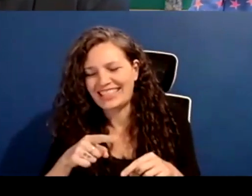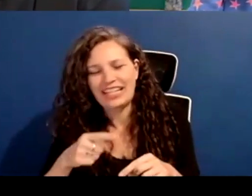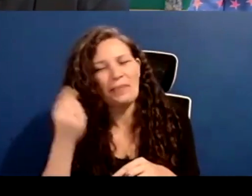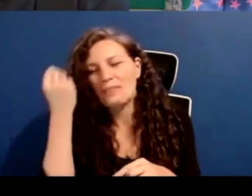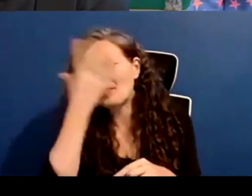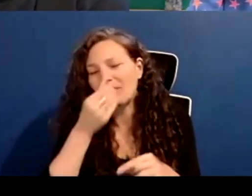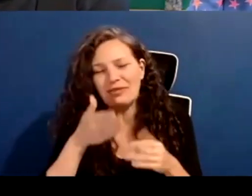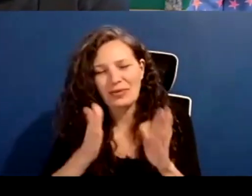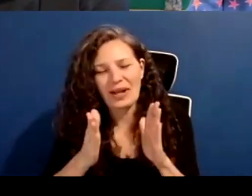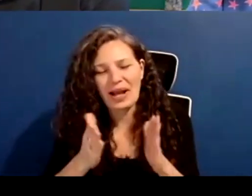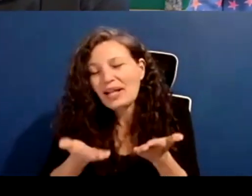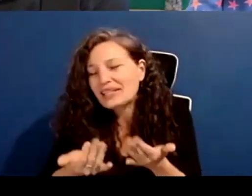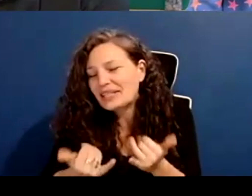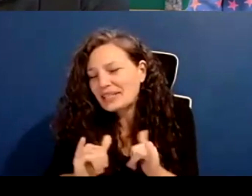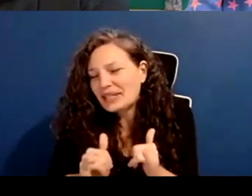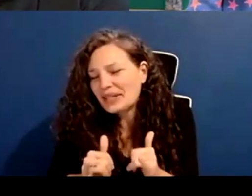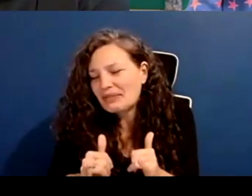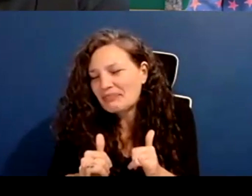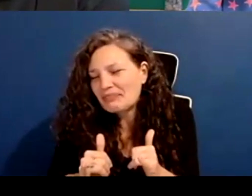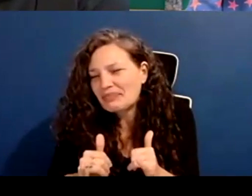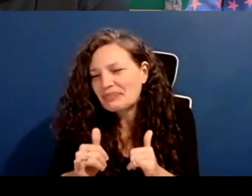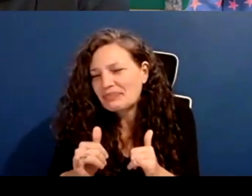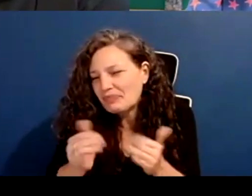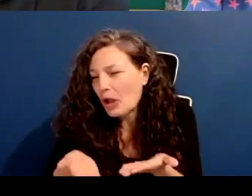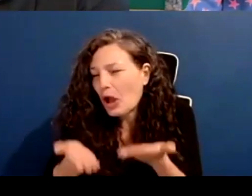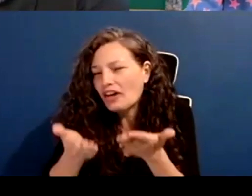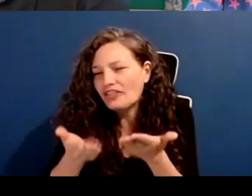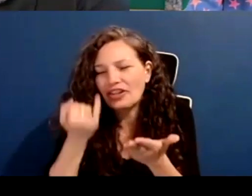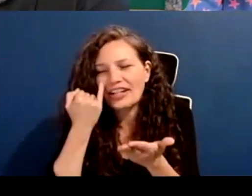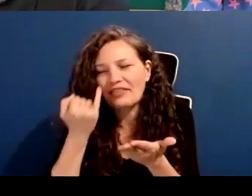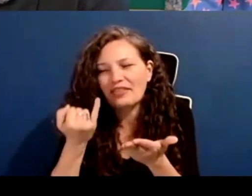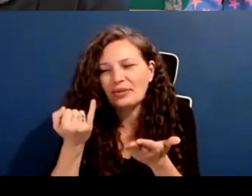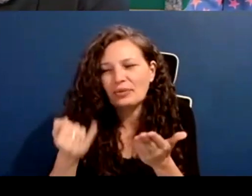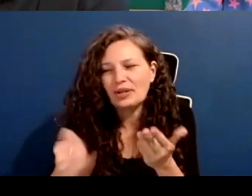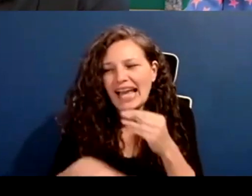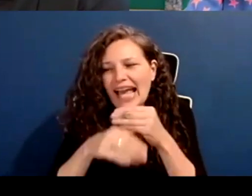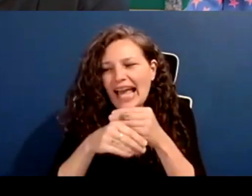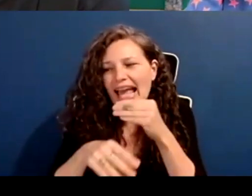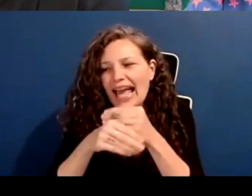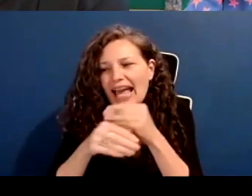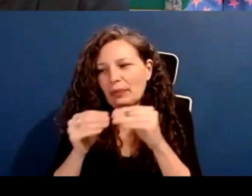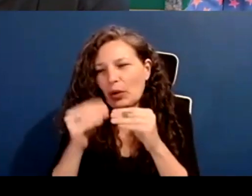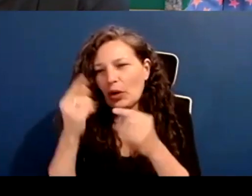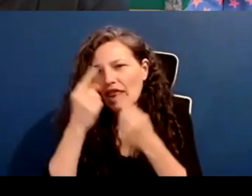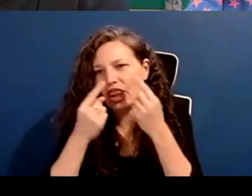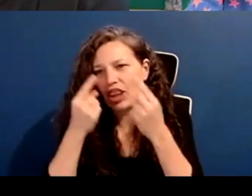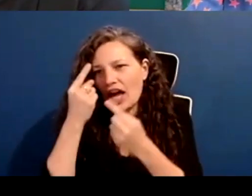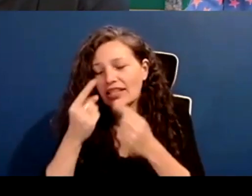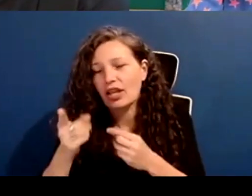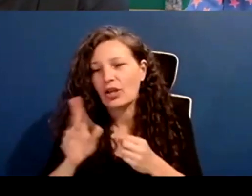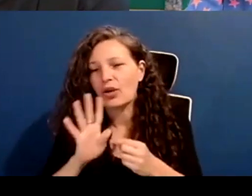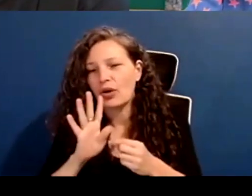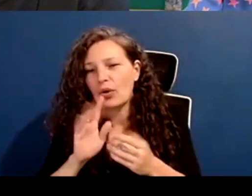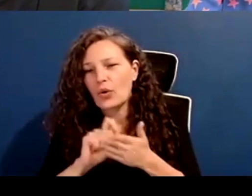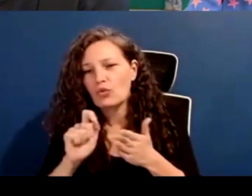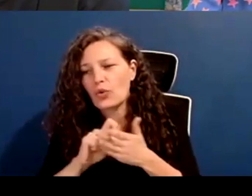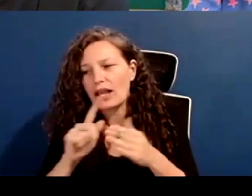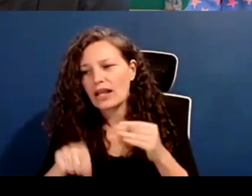though, if you have other thoughts. You write about the strategic role